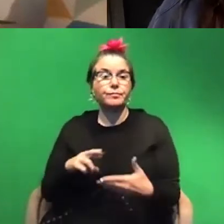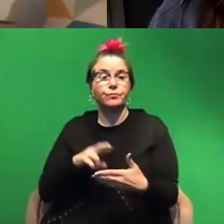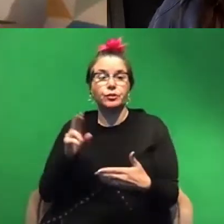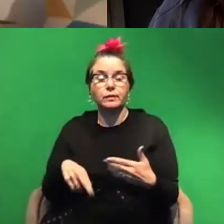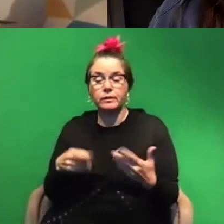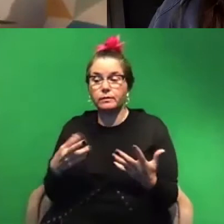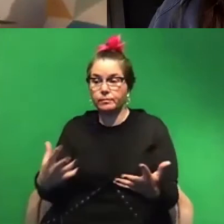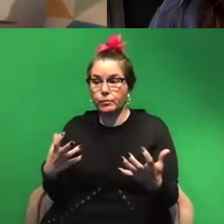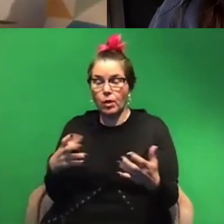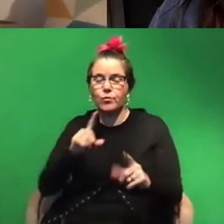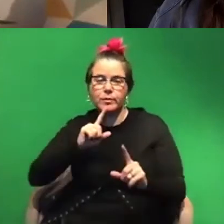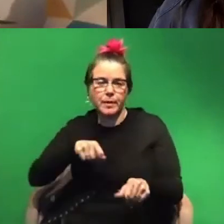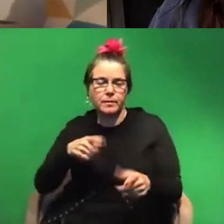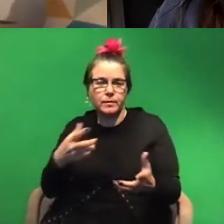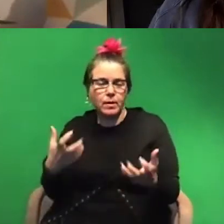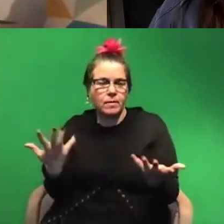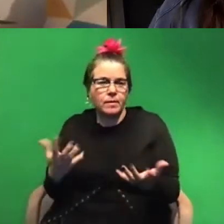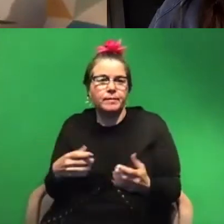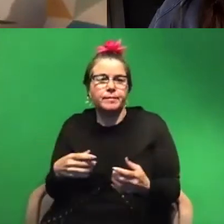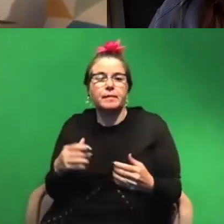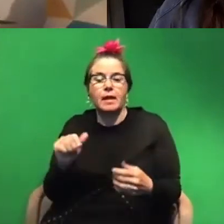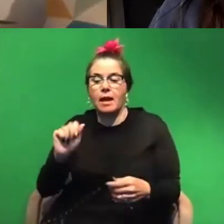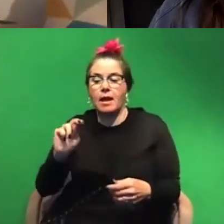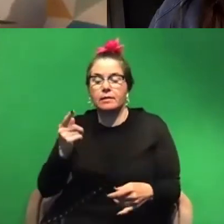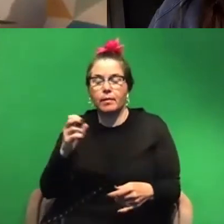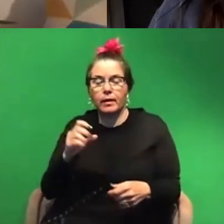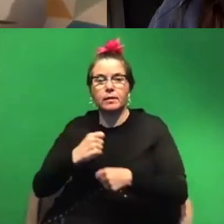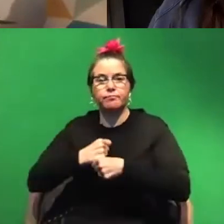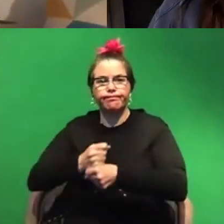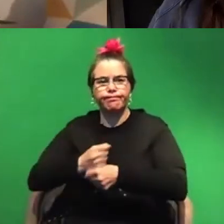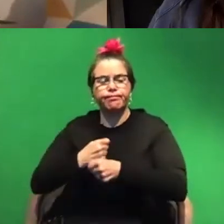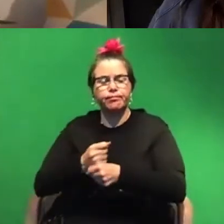or the responses you're looking for, is the antibody generation